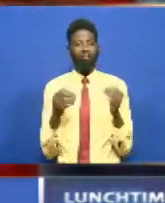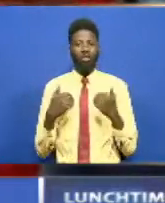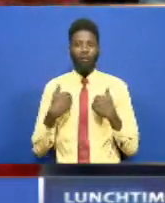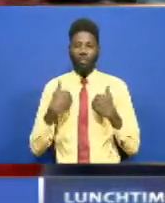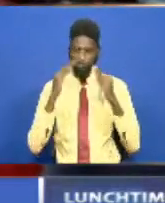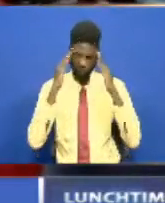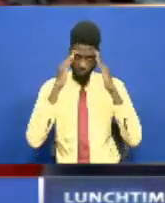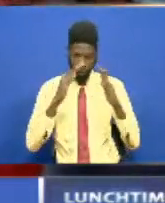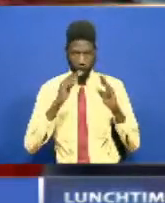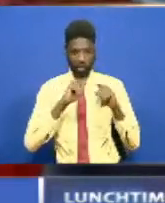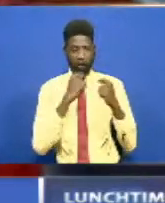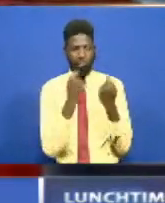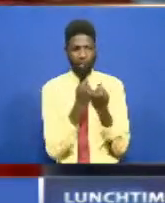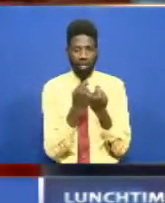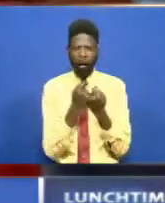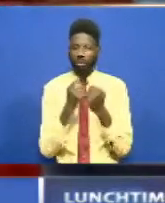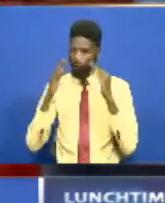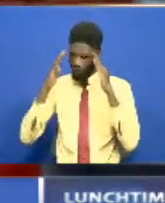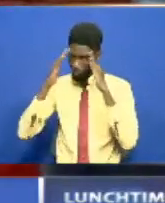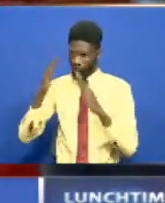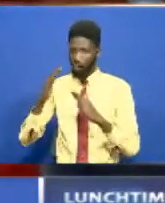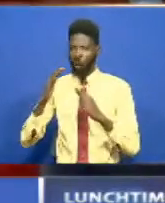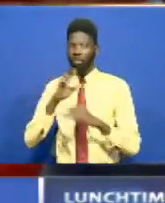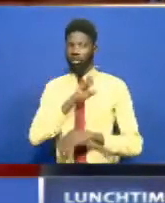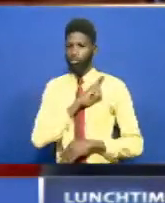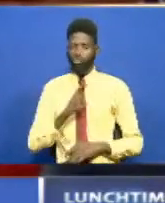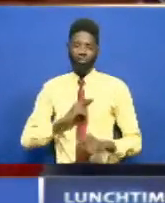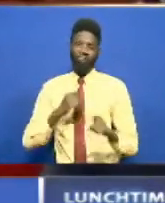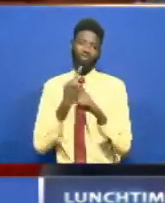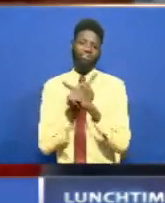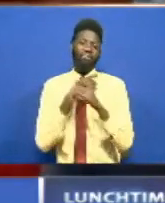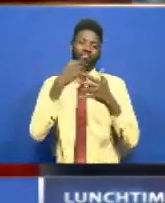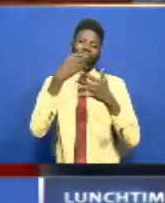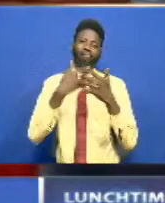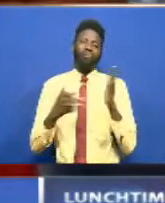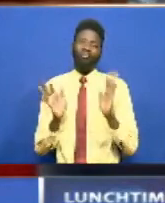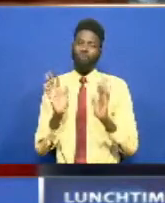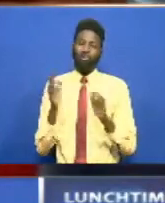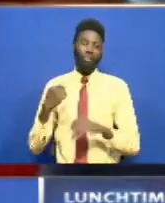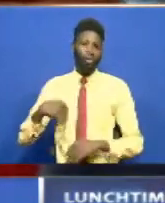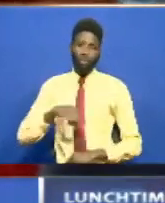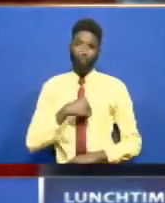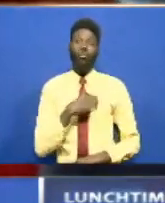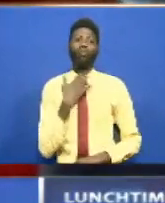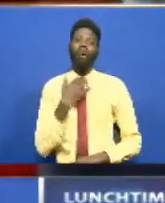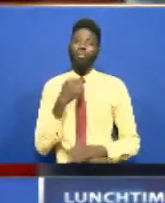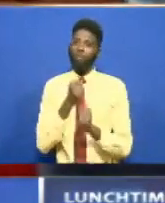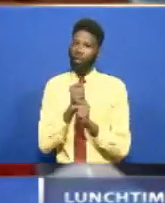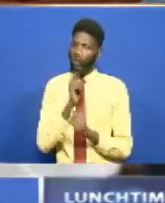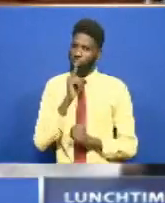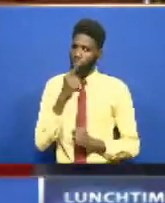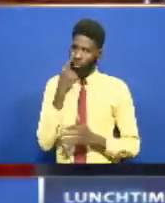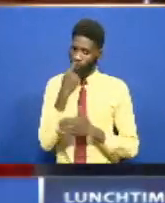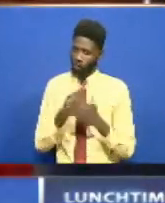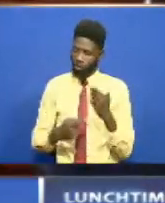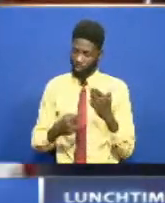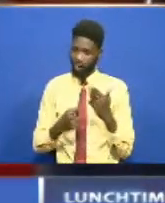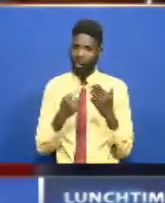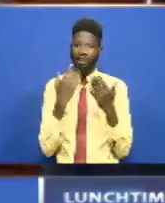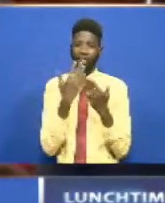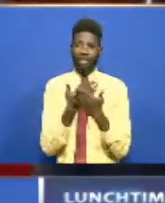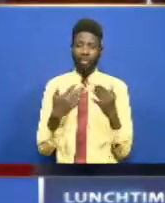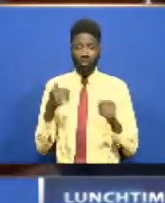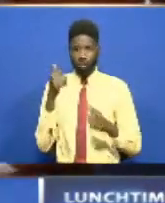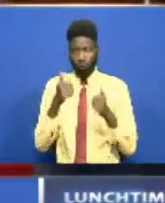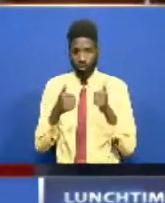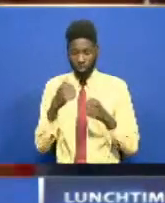kikabila, kidini na mambo mengine. Sisi tunataka kuhakikisha ya kwamba mambo yale ambayo